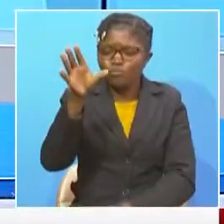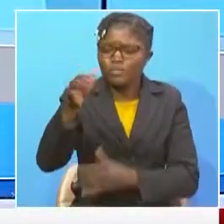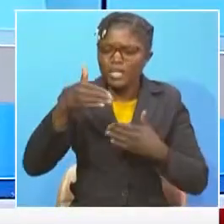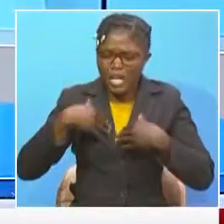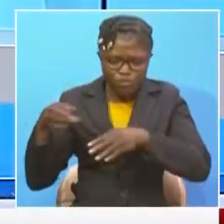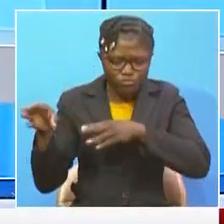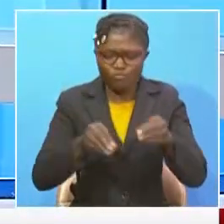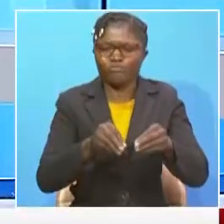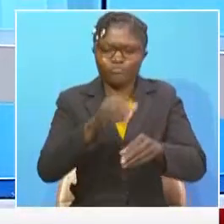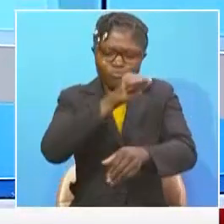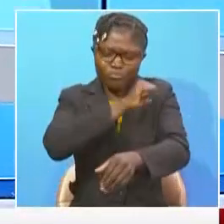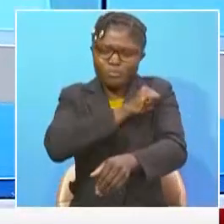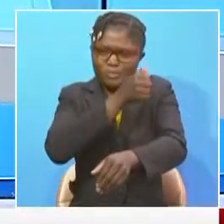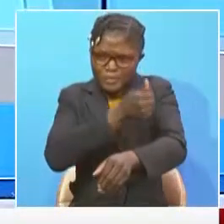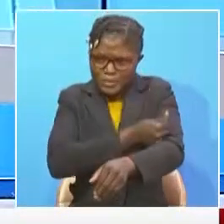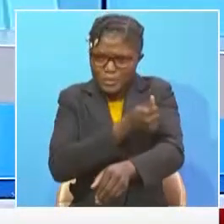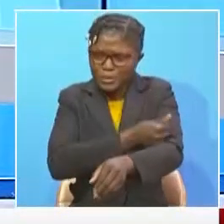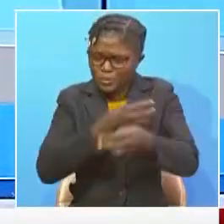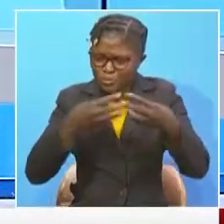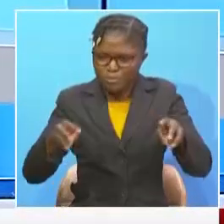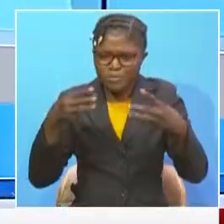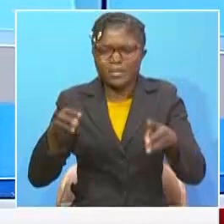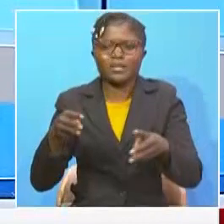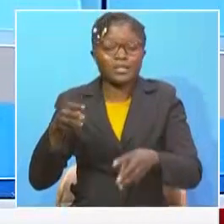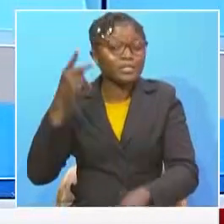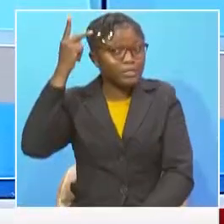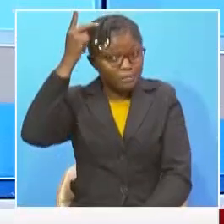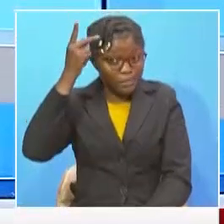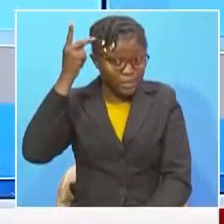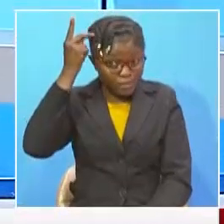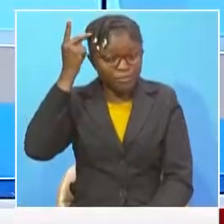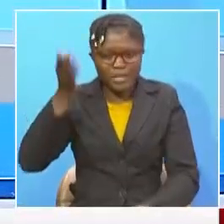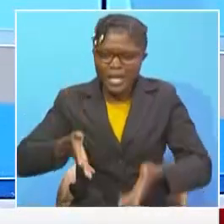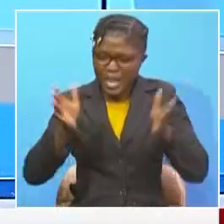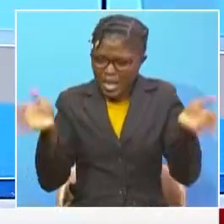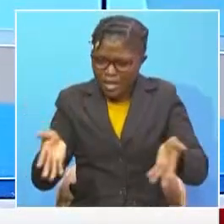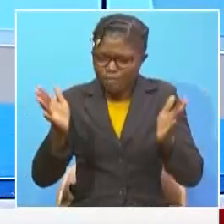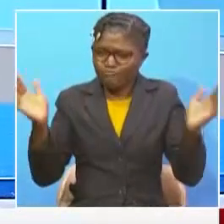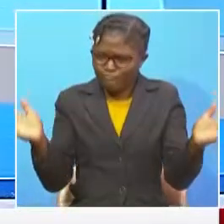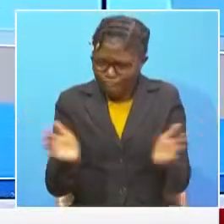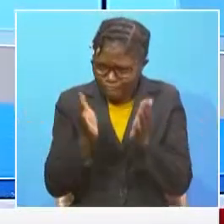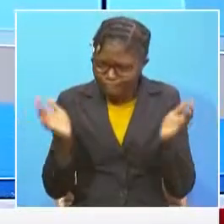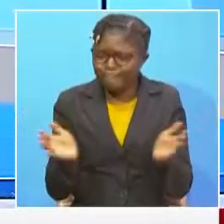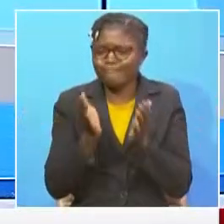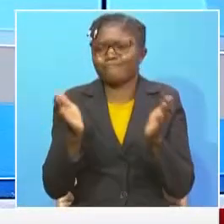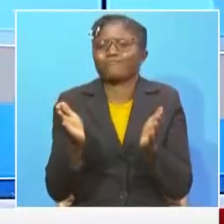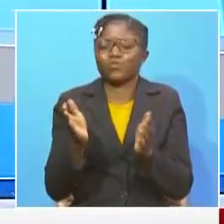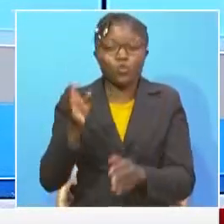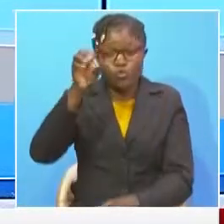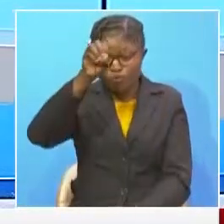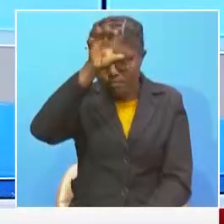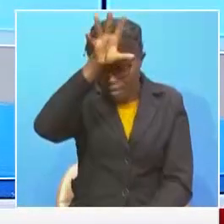local authority's mining license market principle that allows councils to facilitate the formalization of